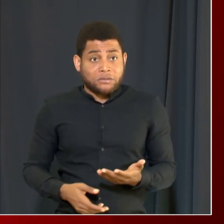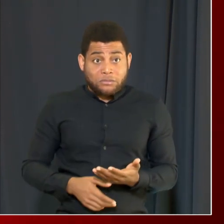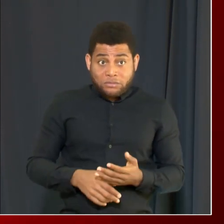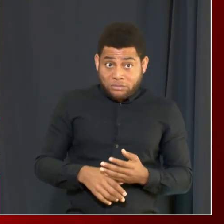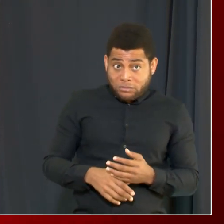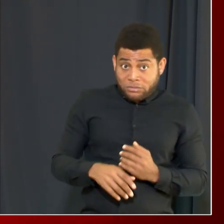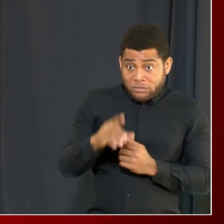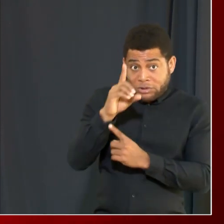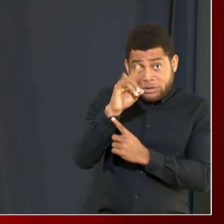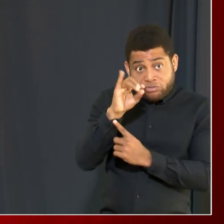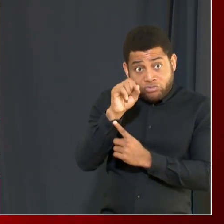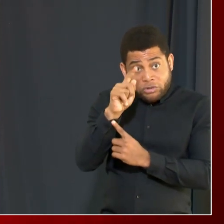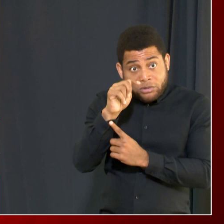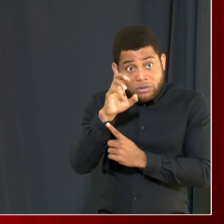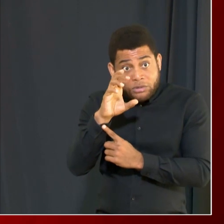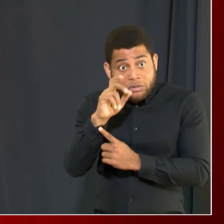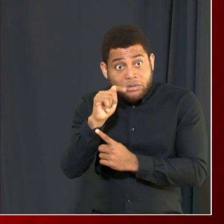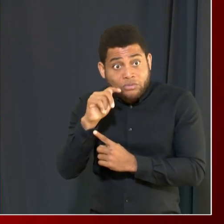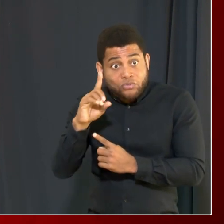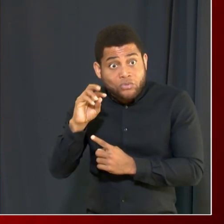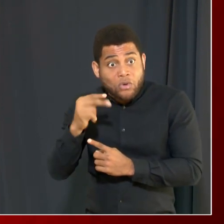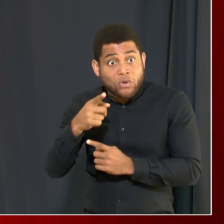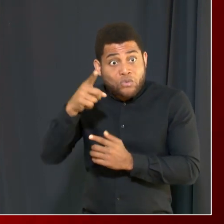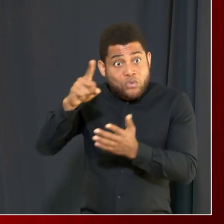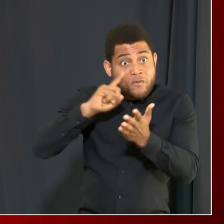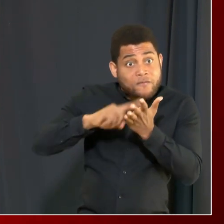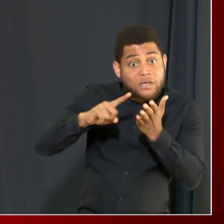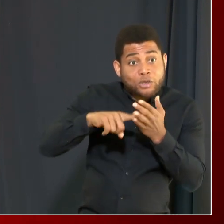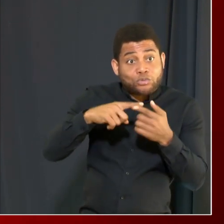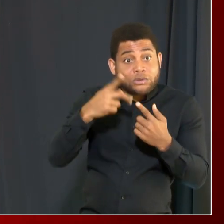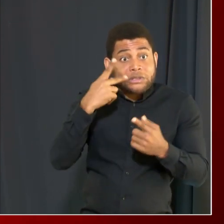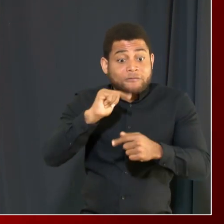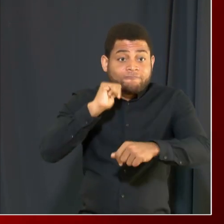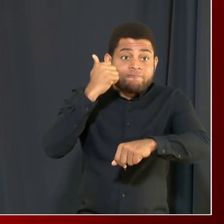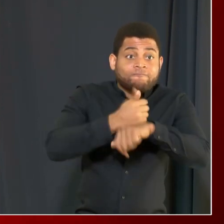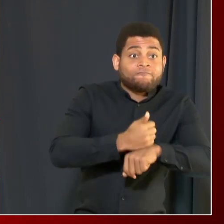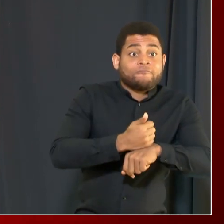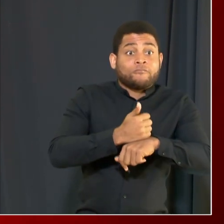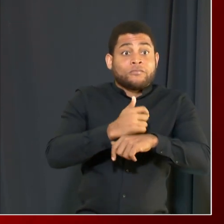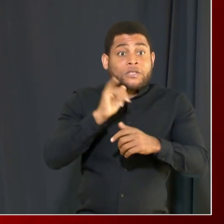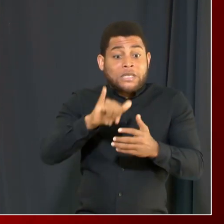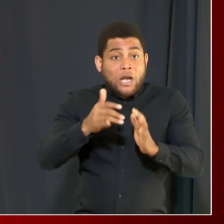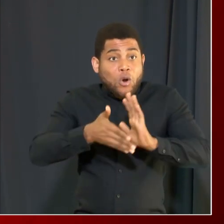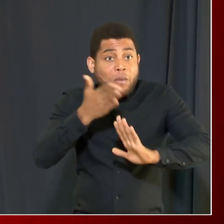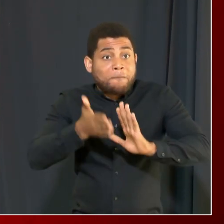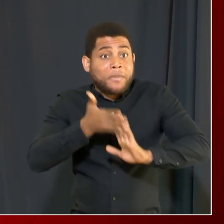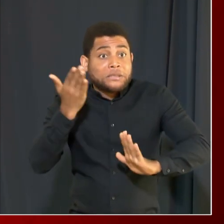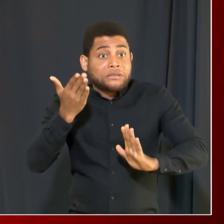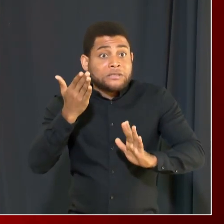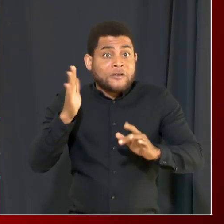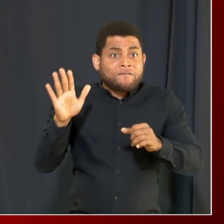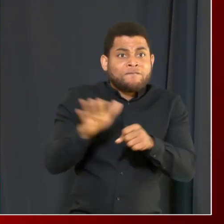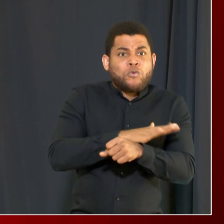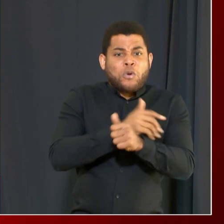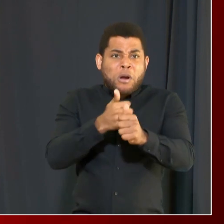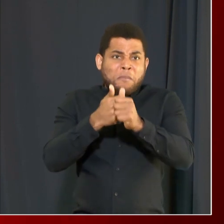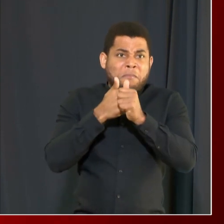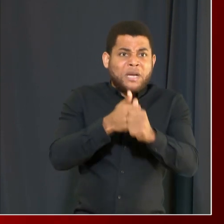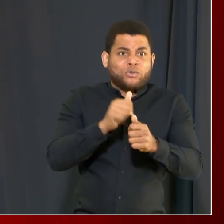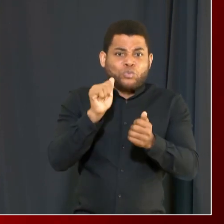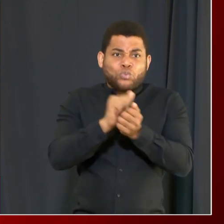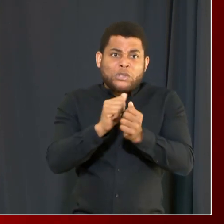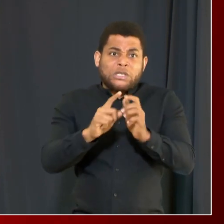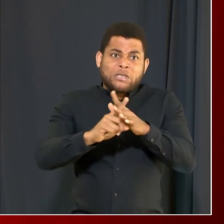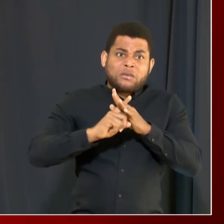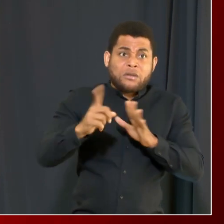investigation that the city is launching to see that the operator was in full compliance with, and I don't know if there are requirements